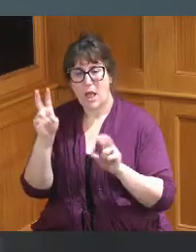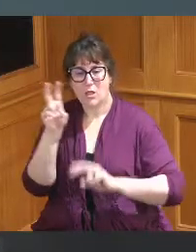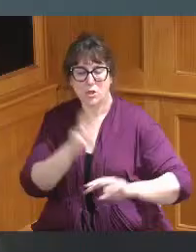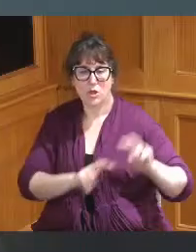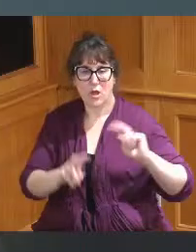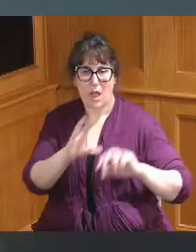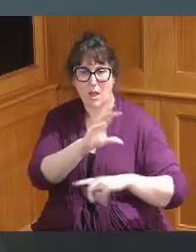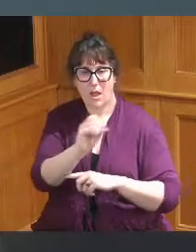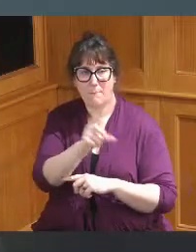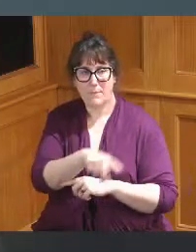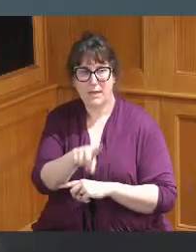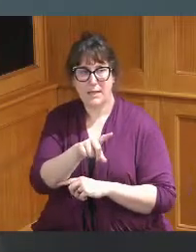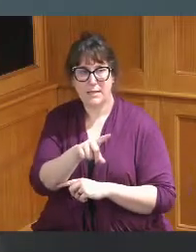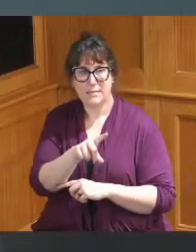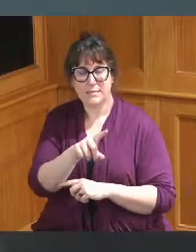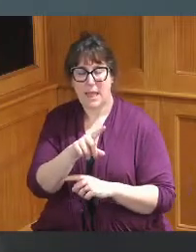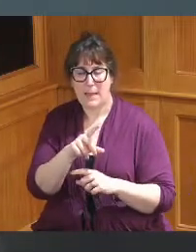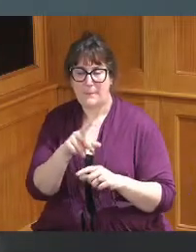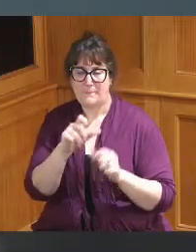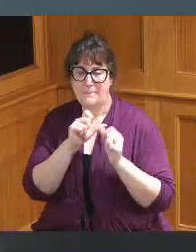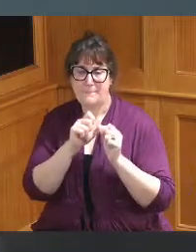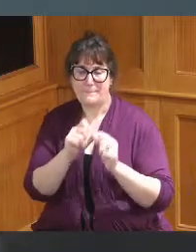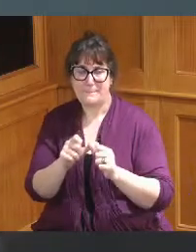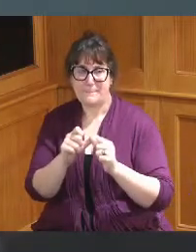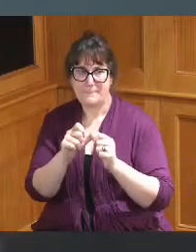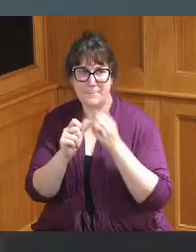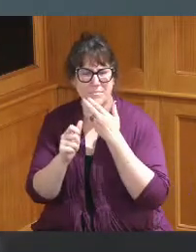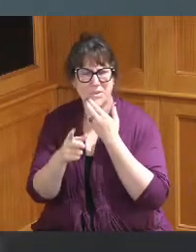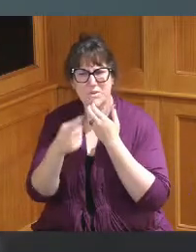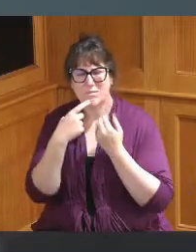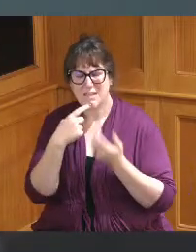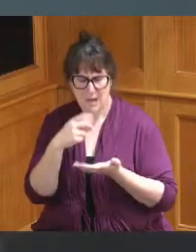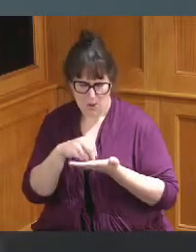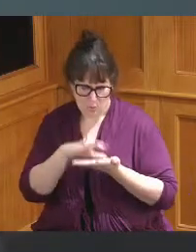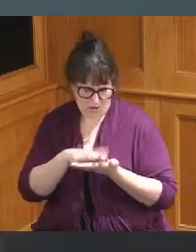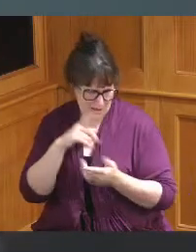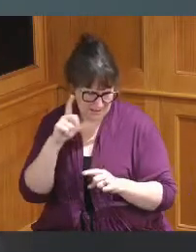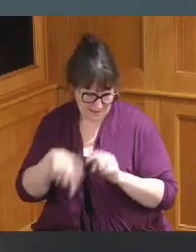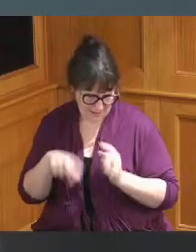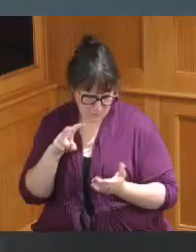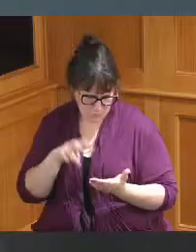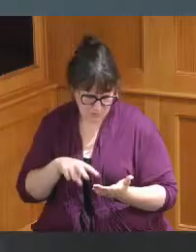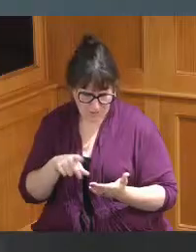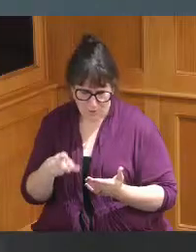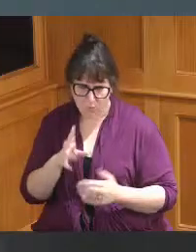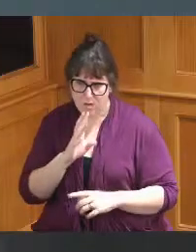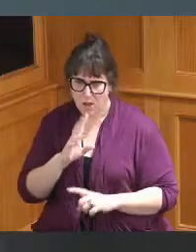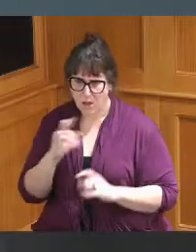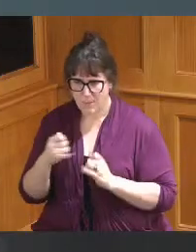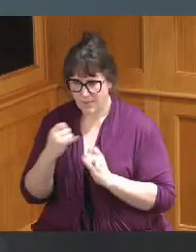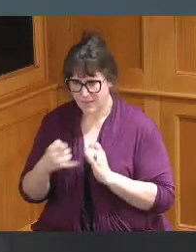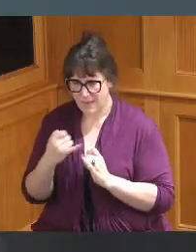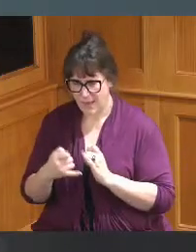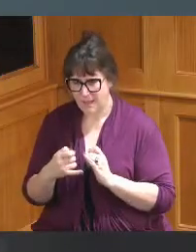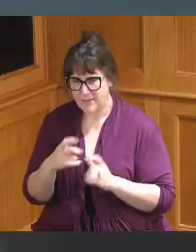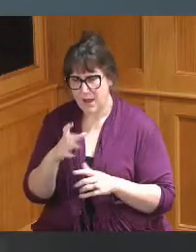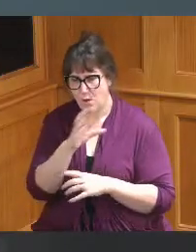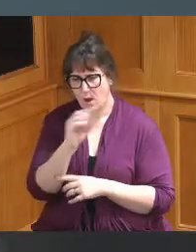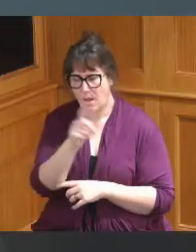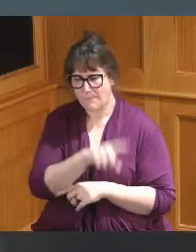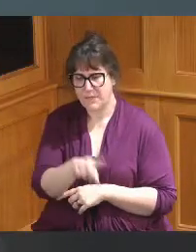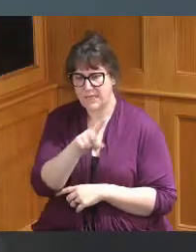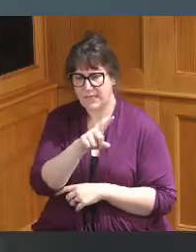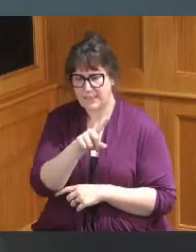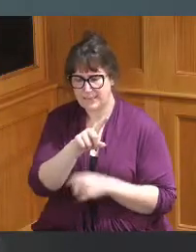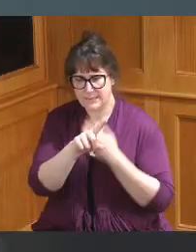it, maintain the, what did you say? I wrote, I can't read it. At the end, you were talking about how companies are the ones